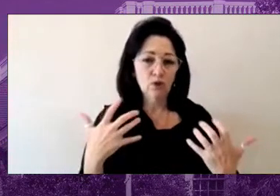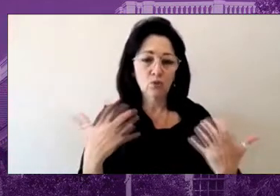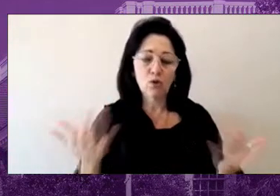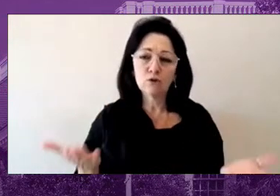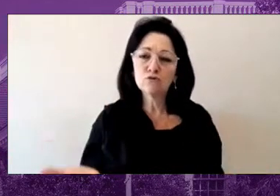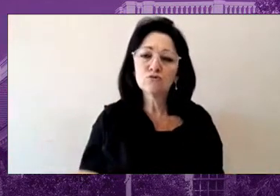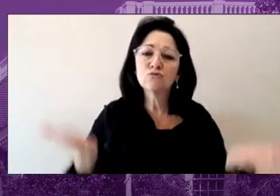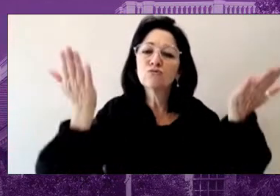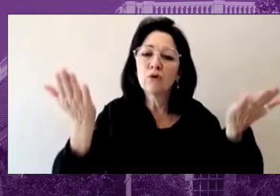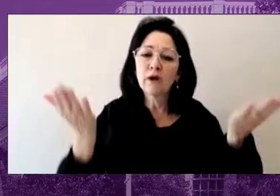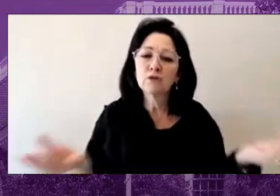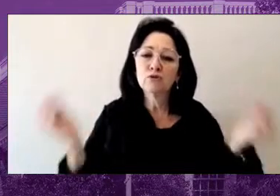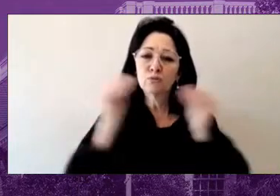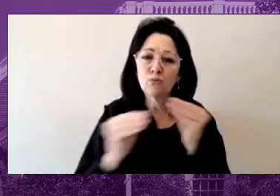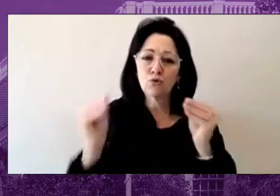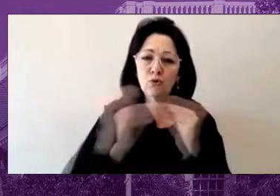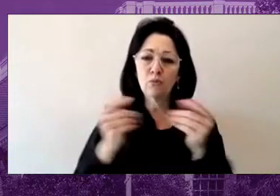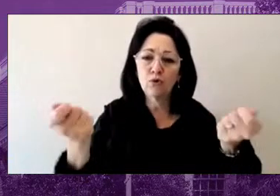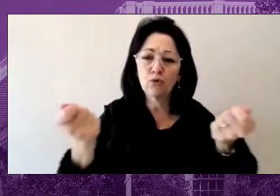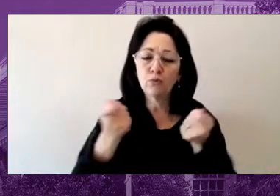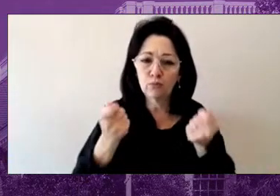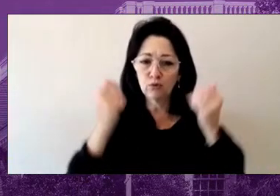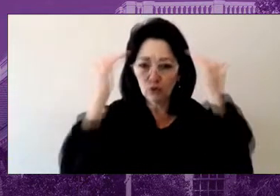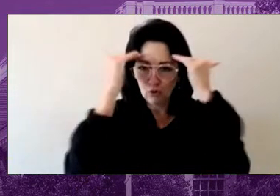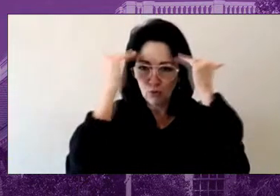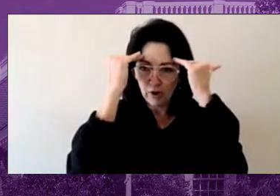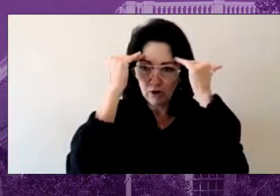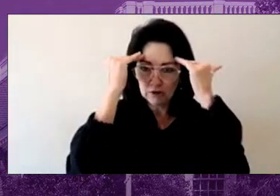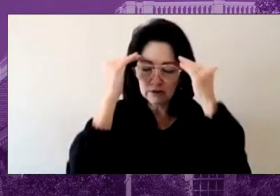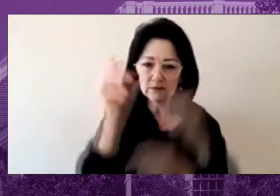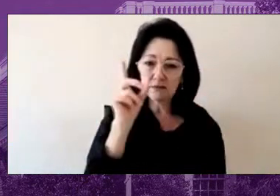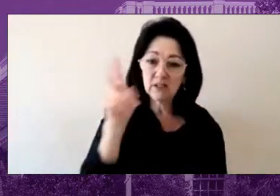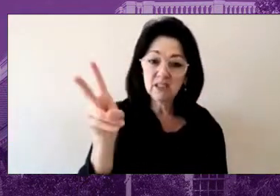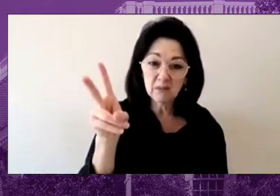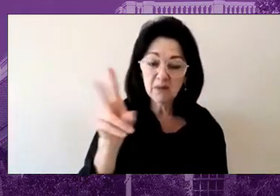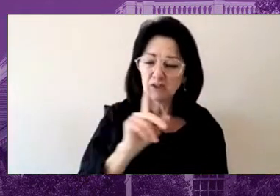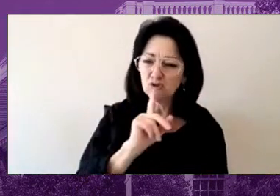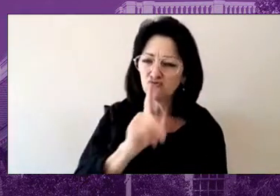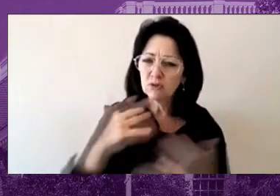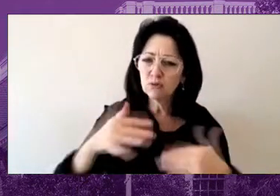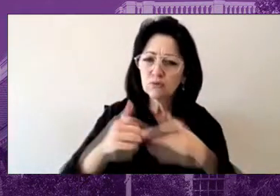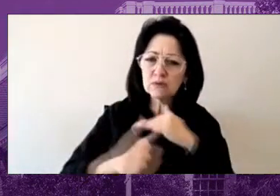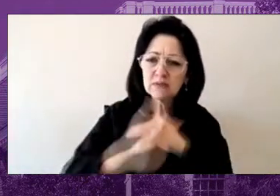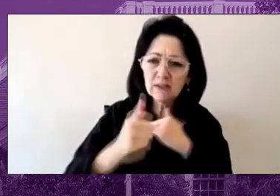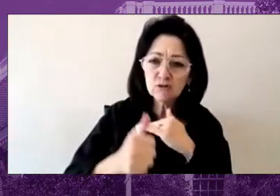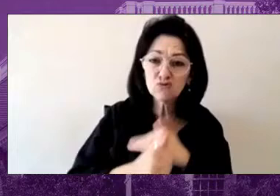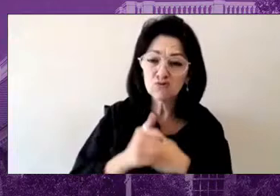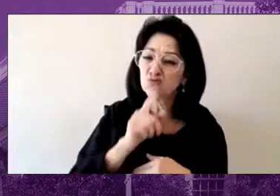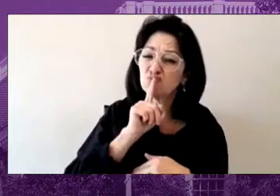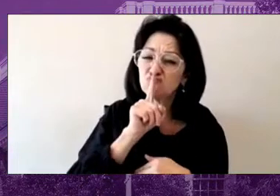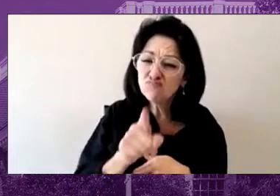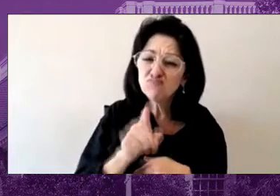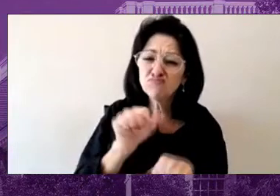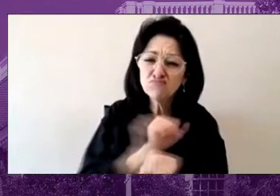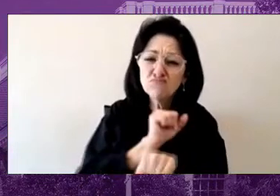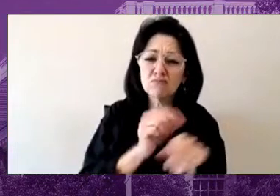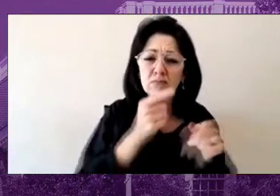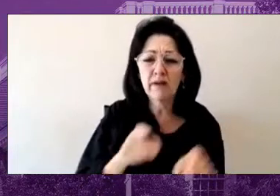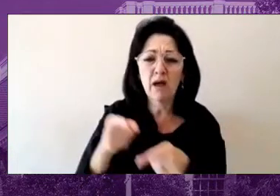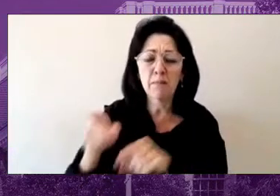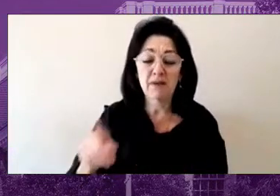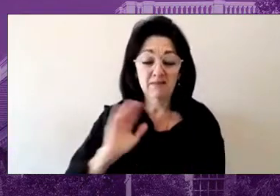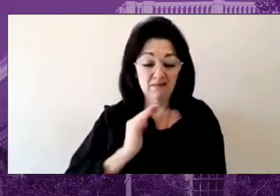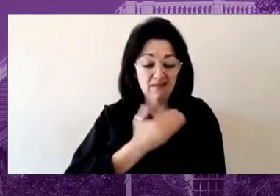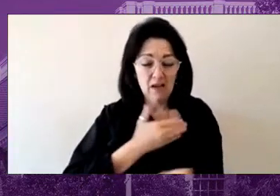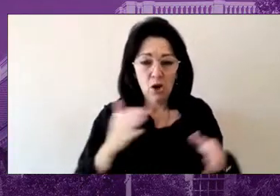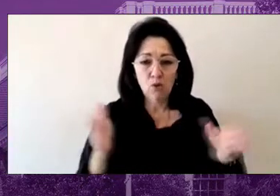violence, a tragedy that is all too real and all too dangerous in our small state, and which has only